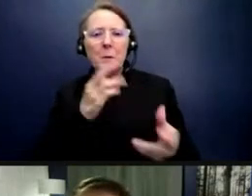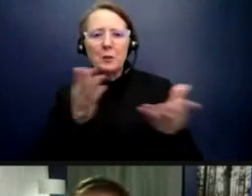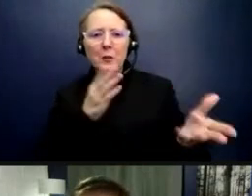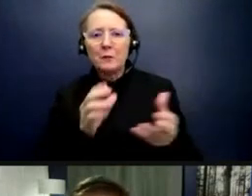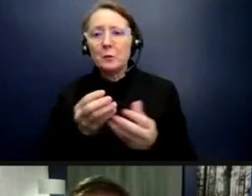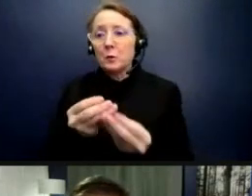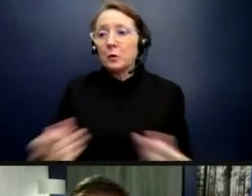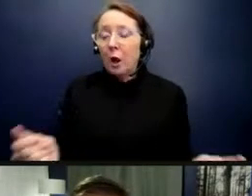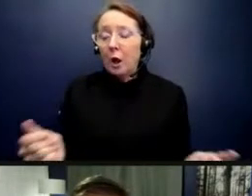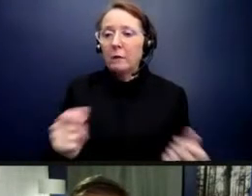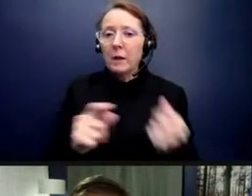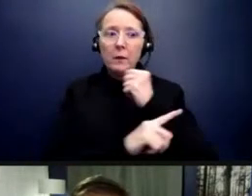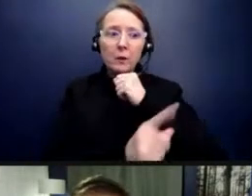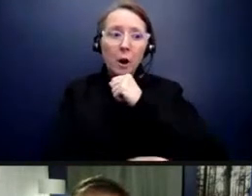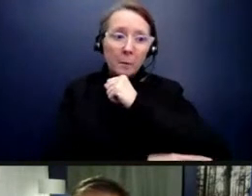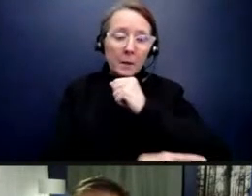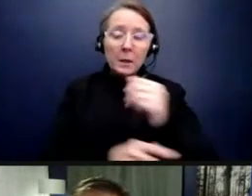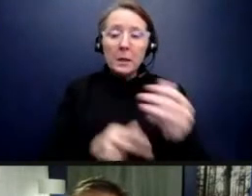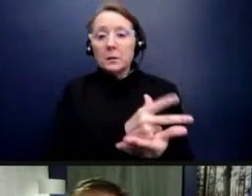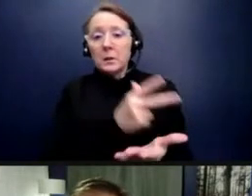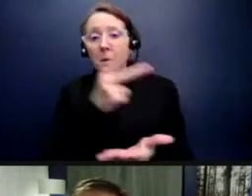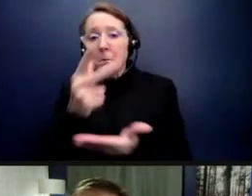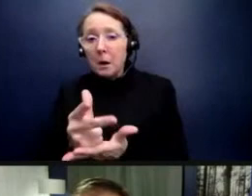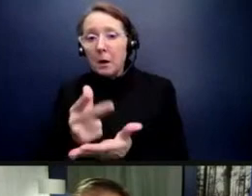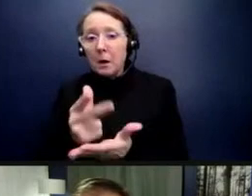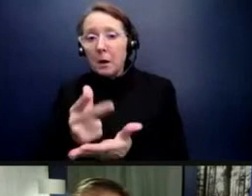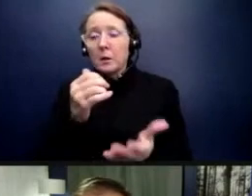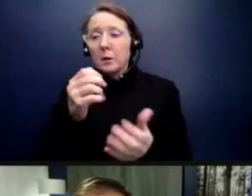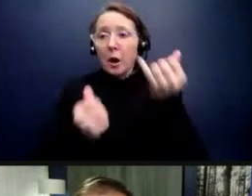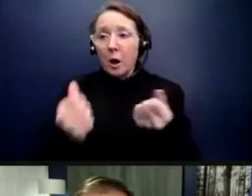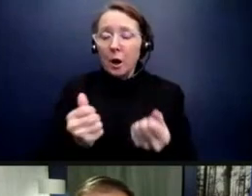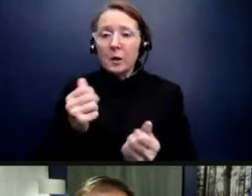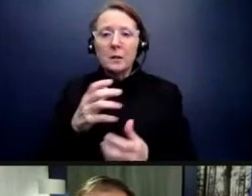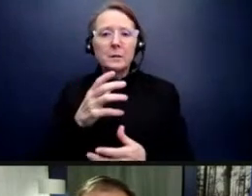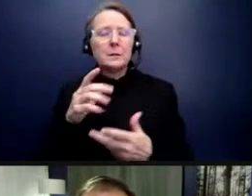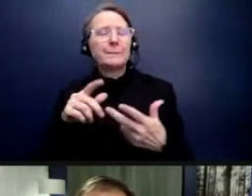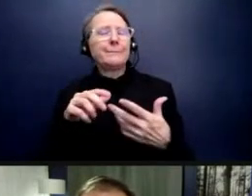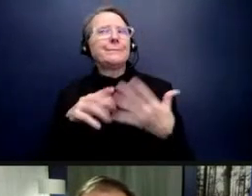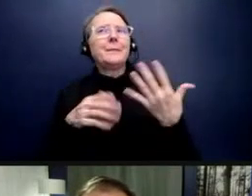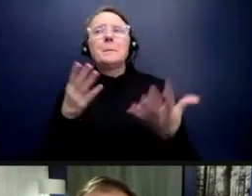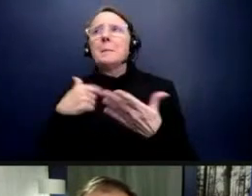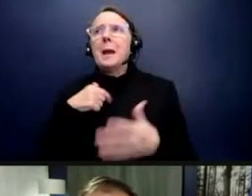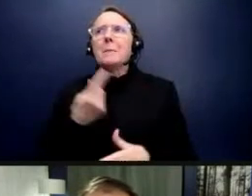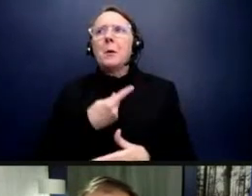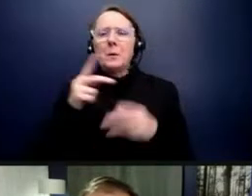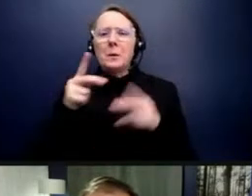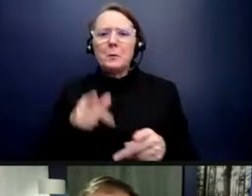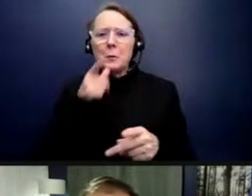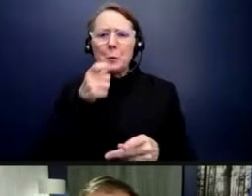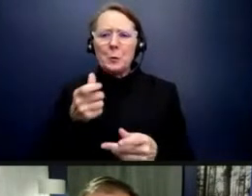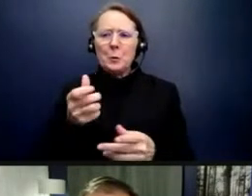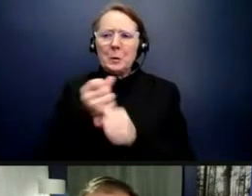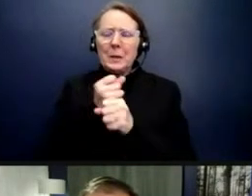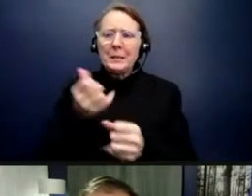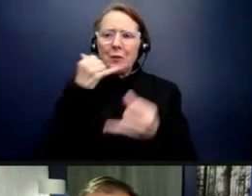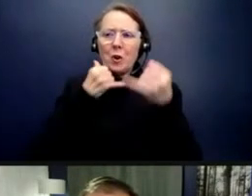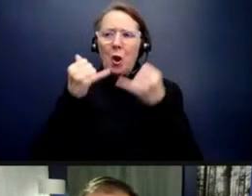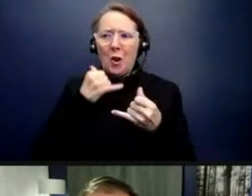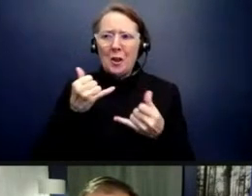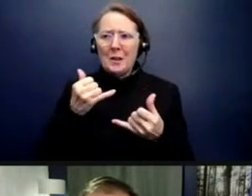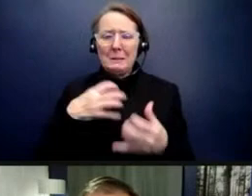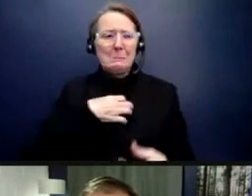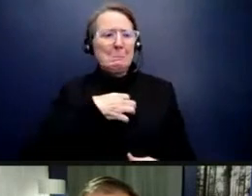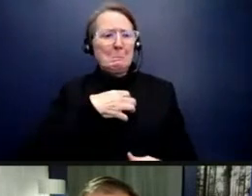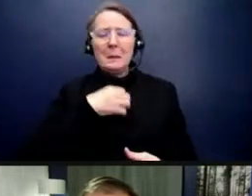the parked vehicles, I don't know, maybe I'm the only person that gets those calls. It's not